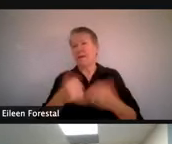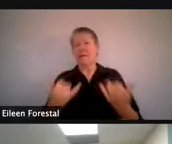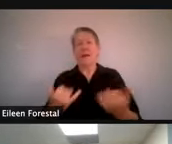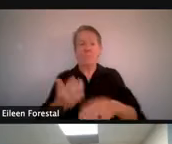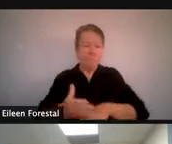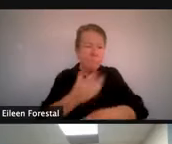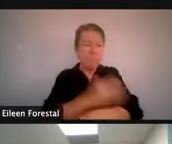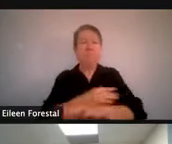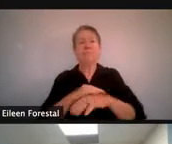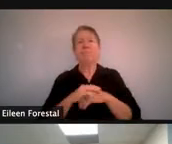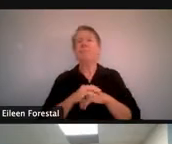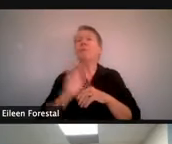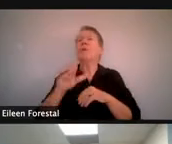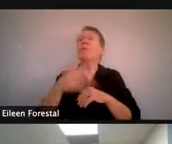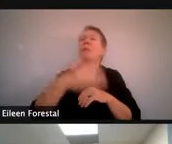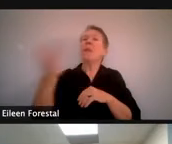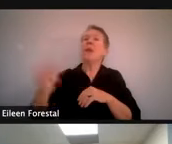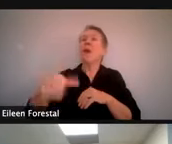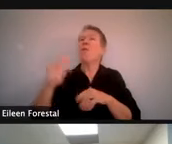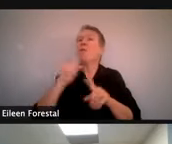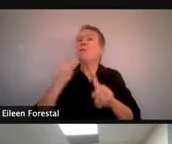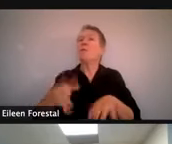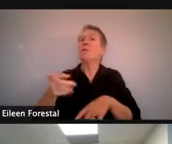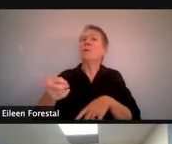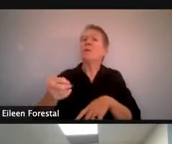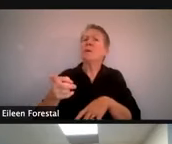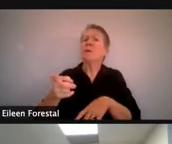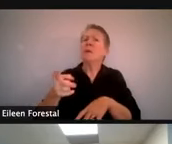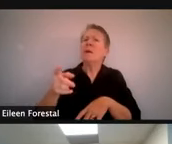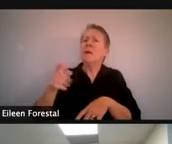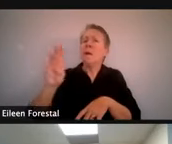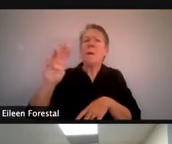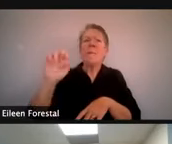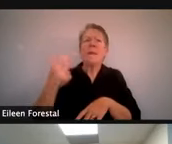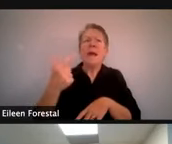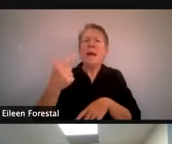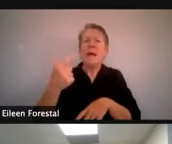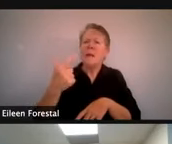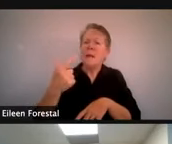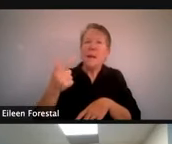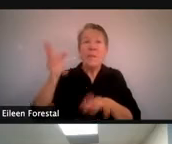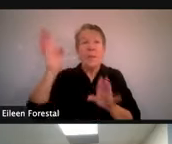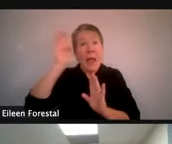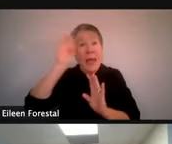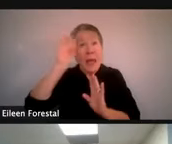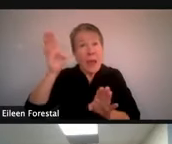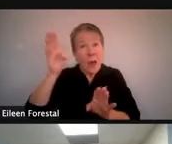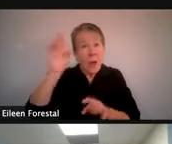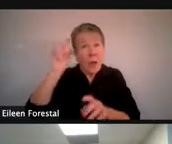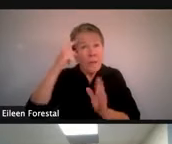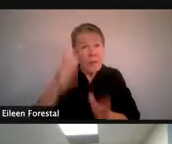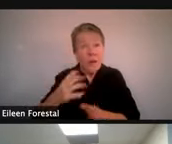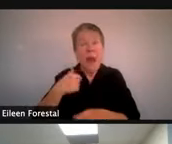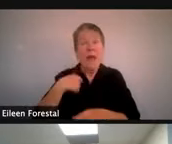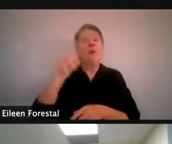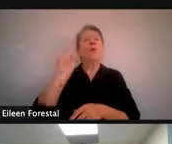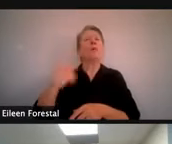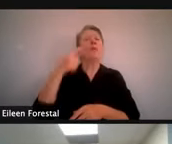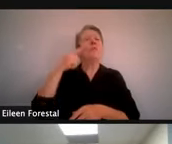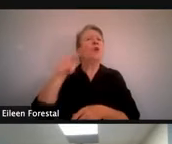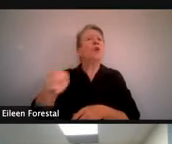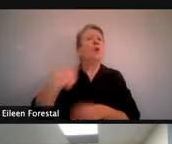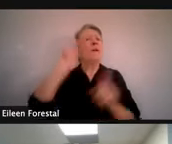We have Meg Baker up next. Hi, Meg. Hi, Governor. A question for you. Federal officials are warning